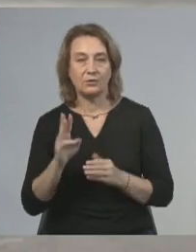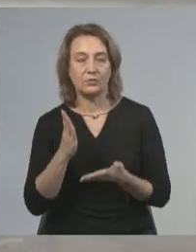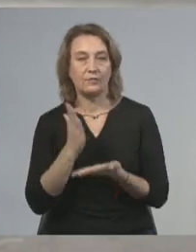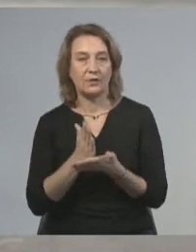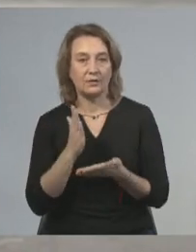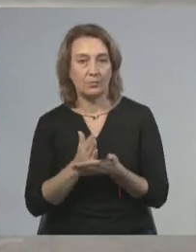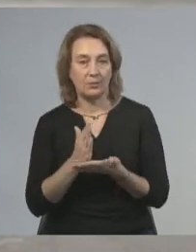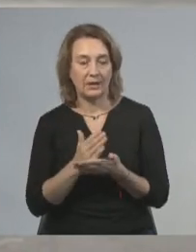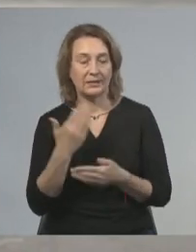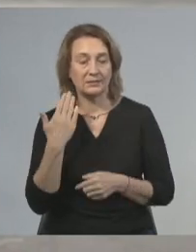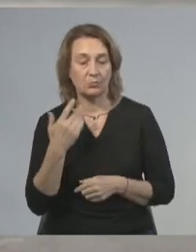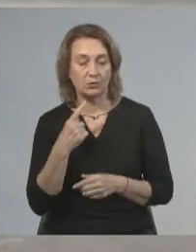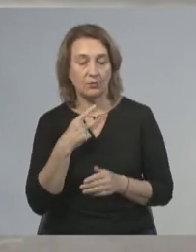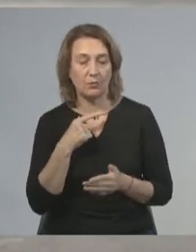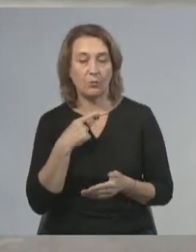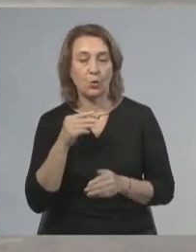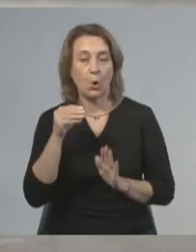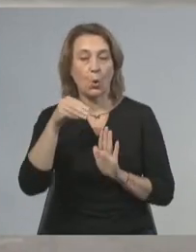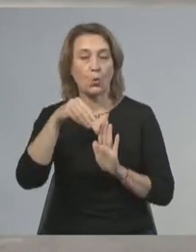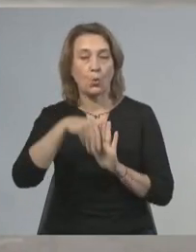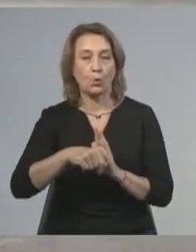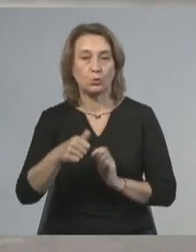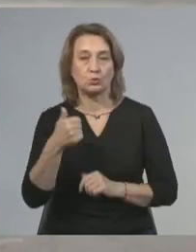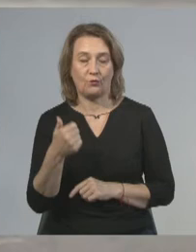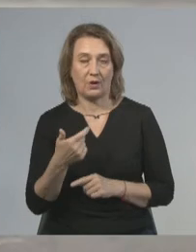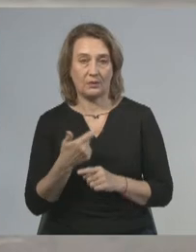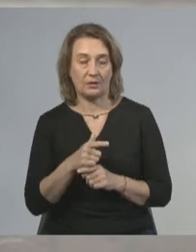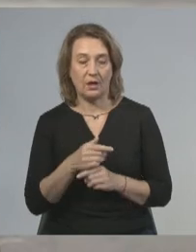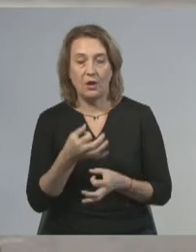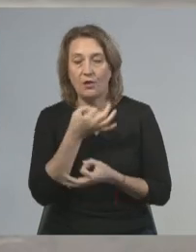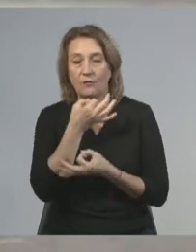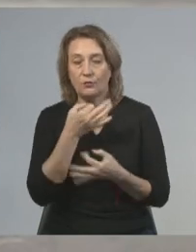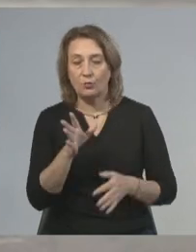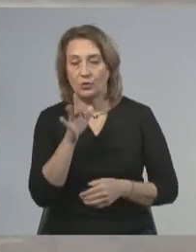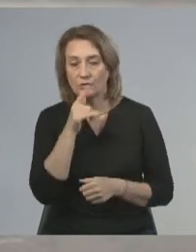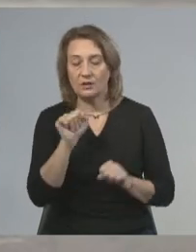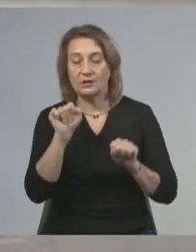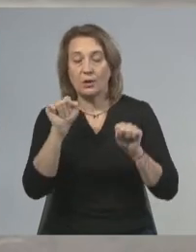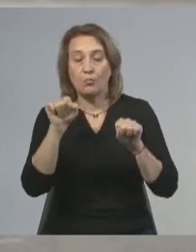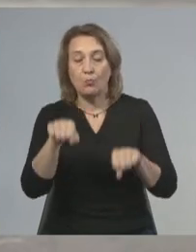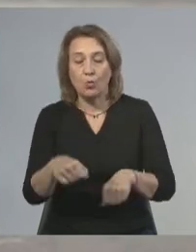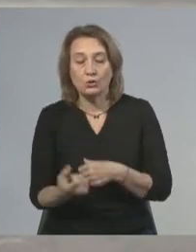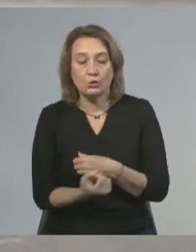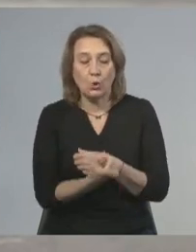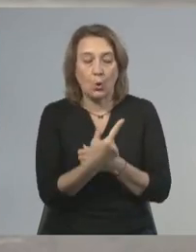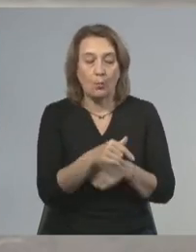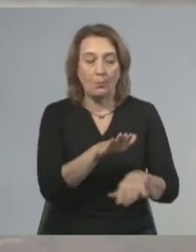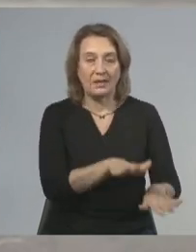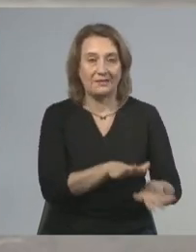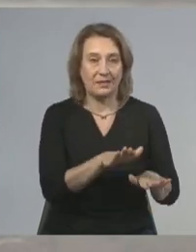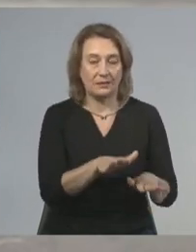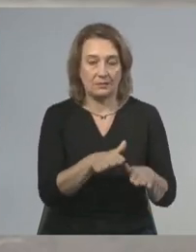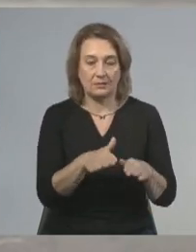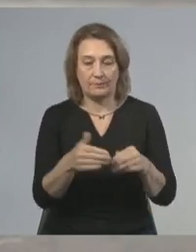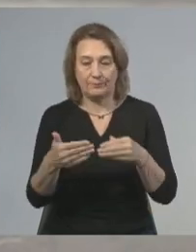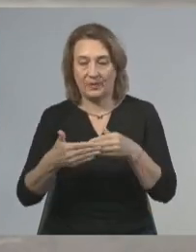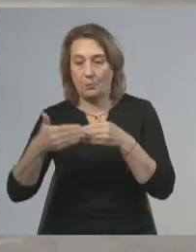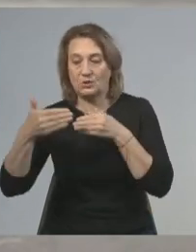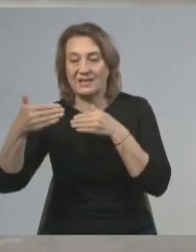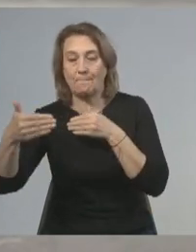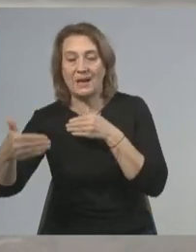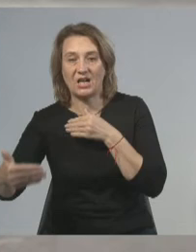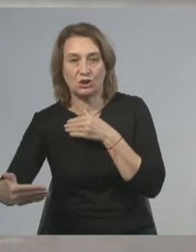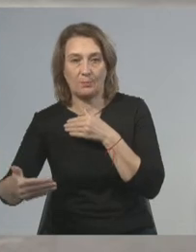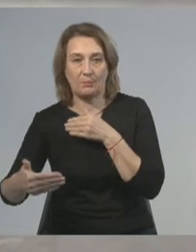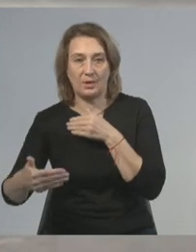now media must cover alternative ways for these people to vote